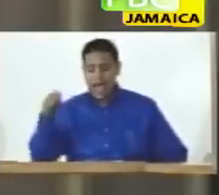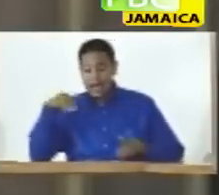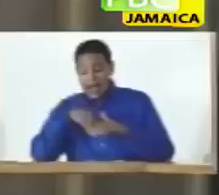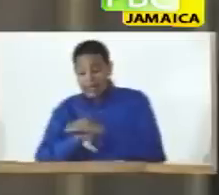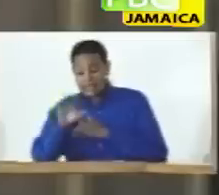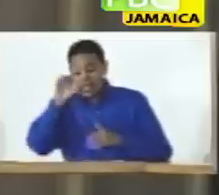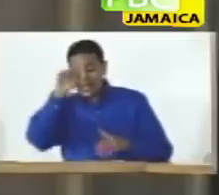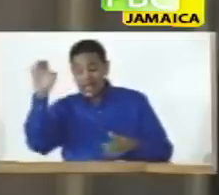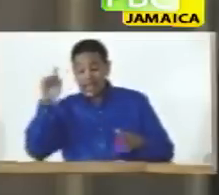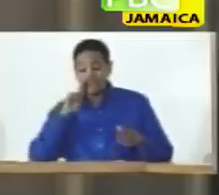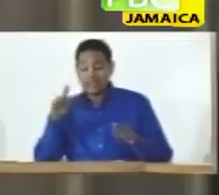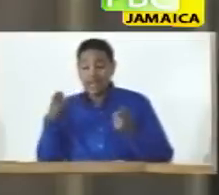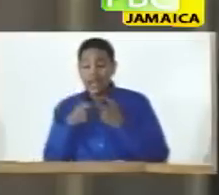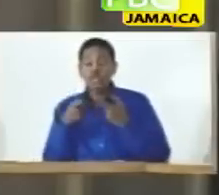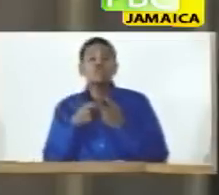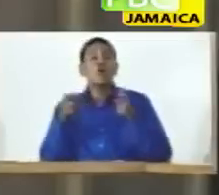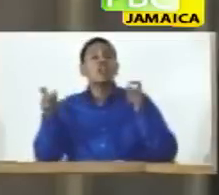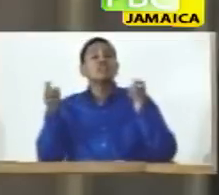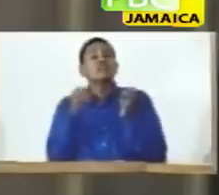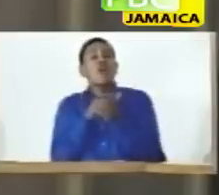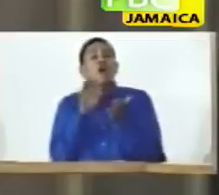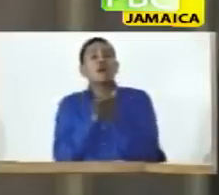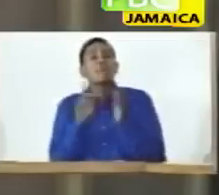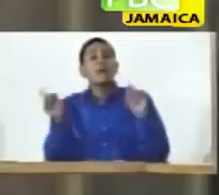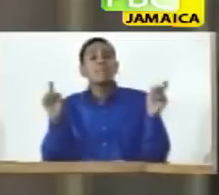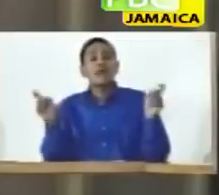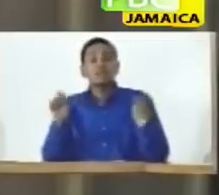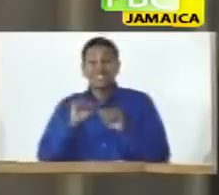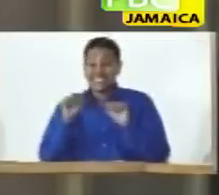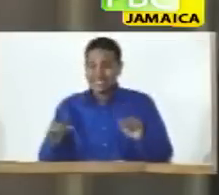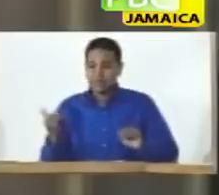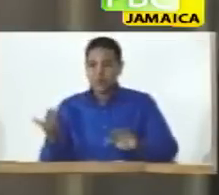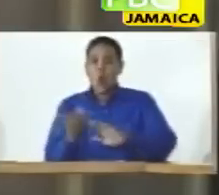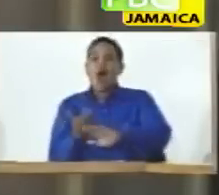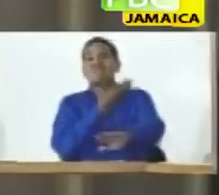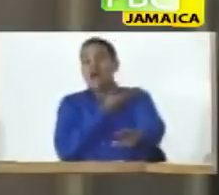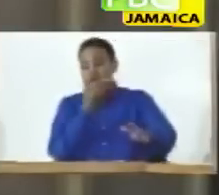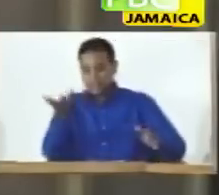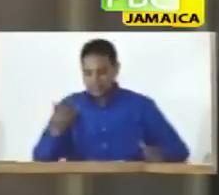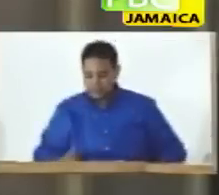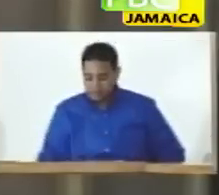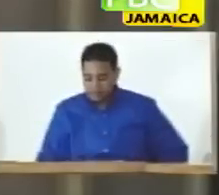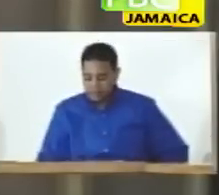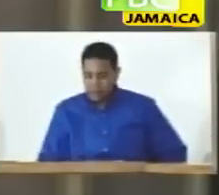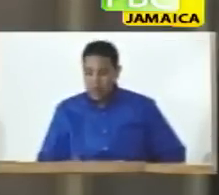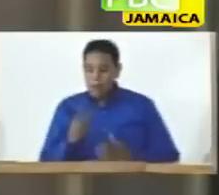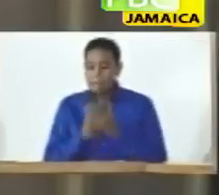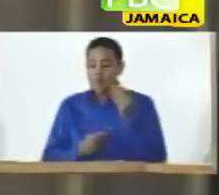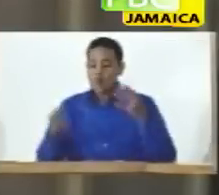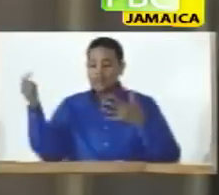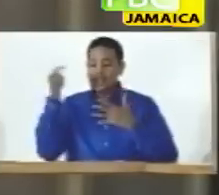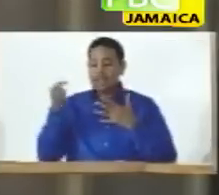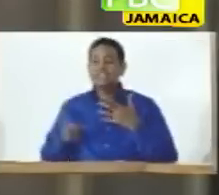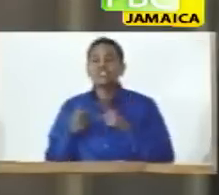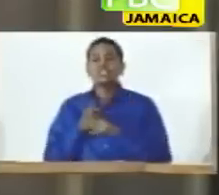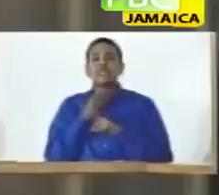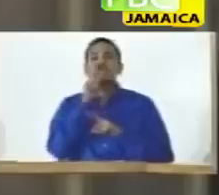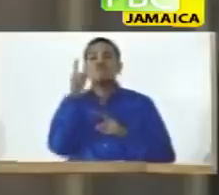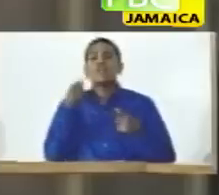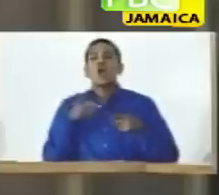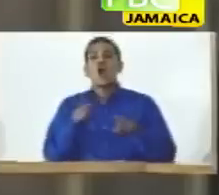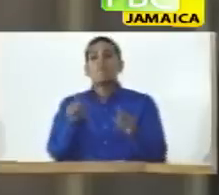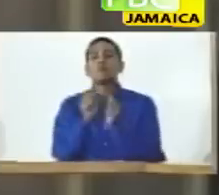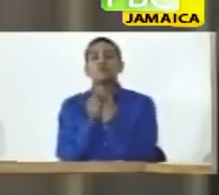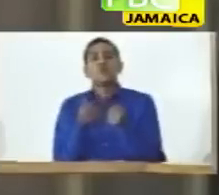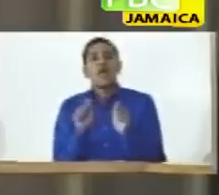electronic document management system is far advanced. Both initiatives are complementary to the